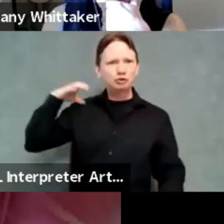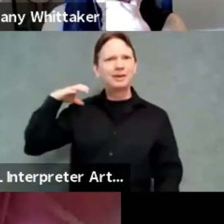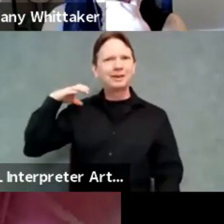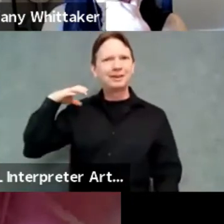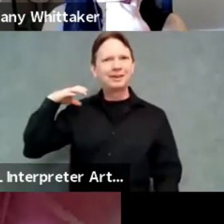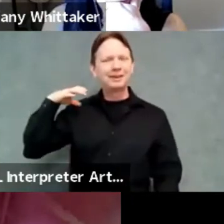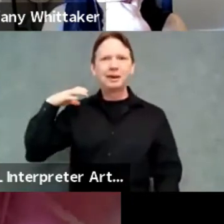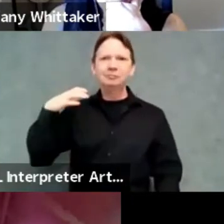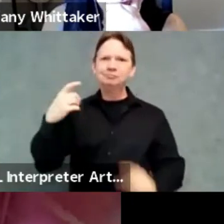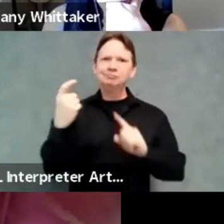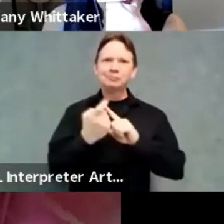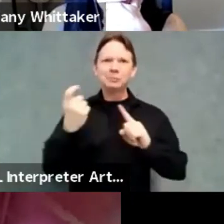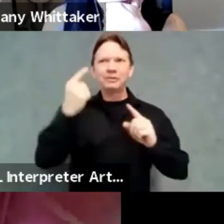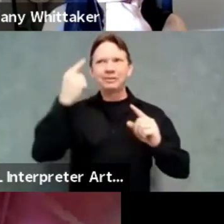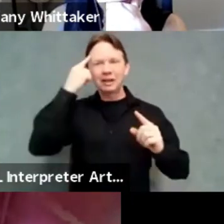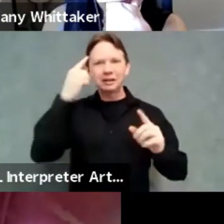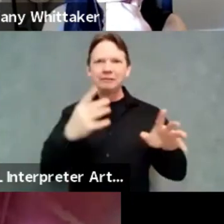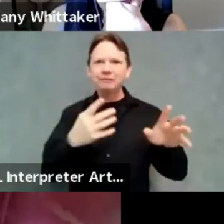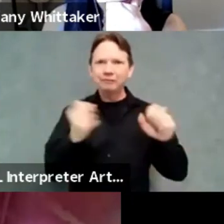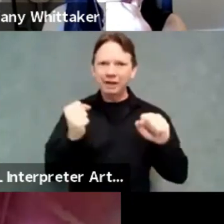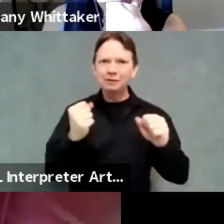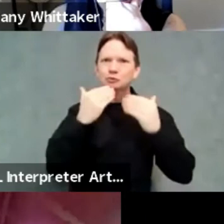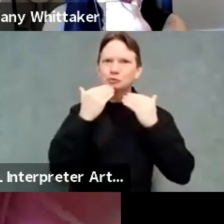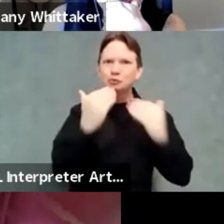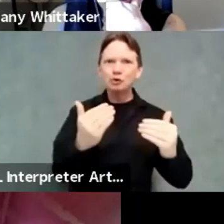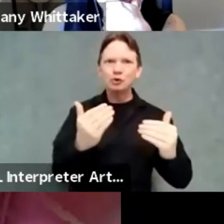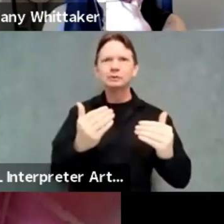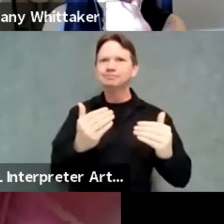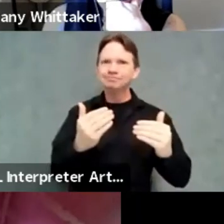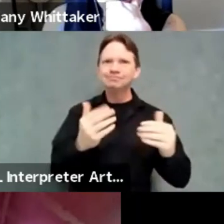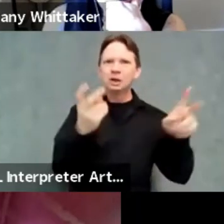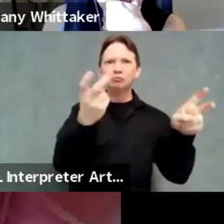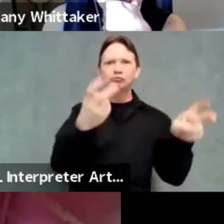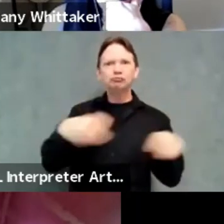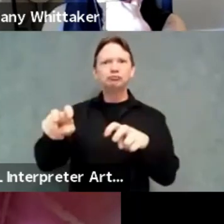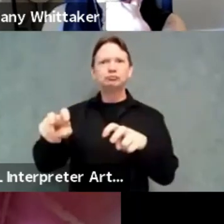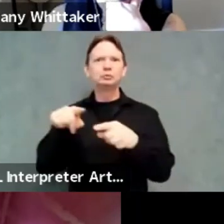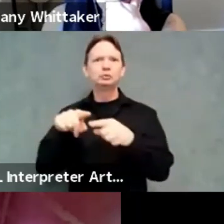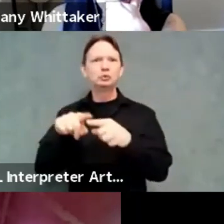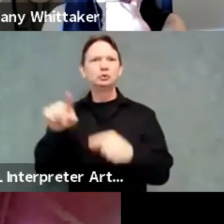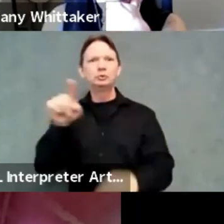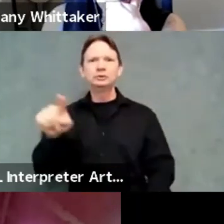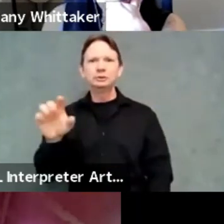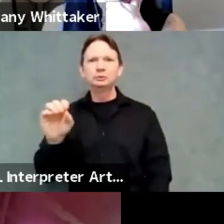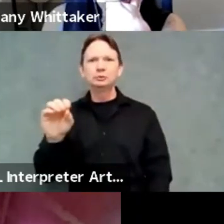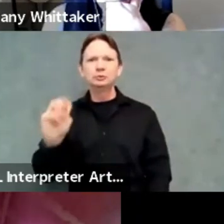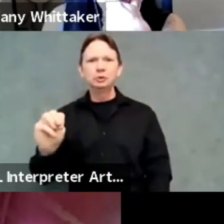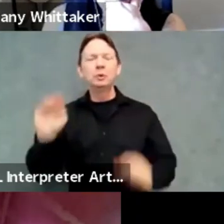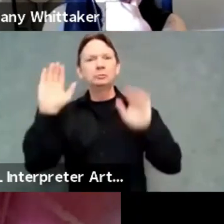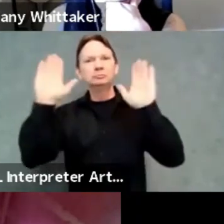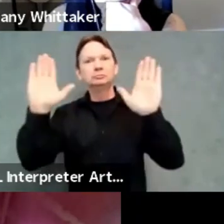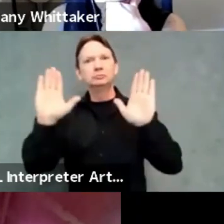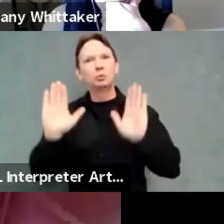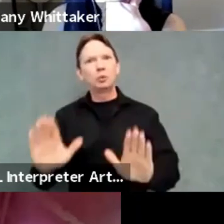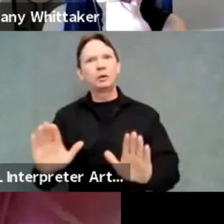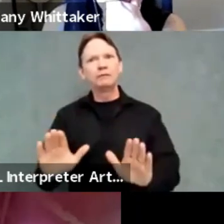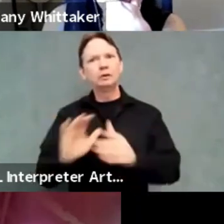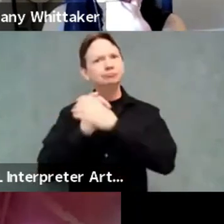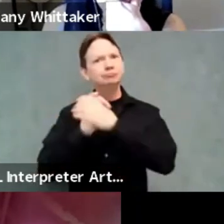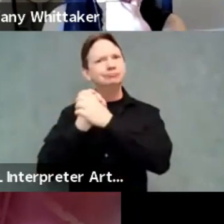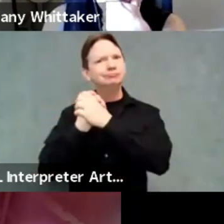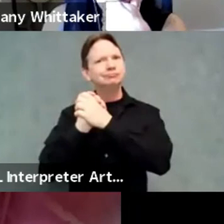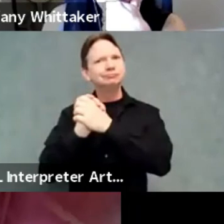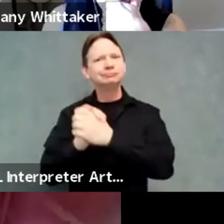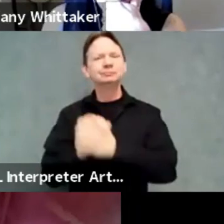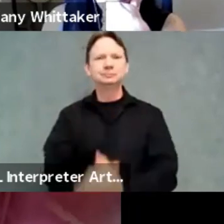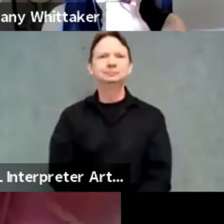because I know that took a lot extra, and a lot of them did go that route. Yeah, and some have done follow-up